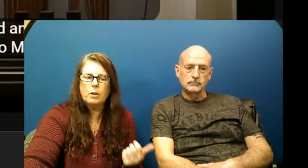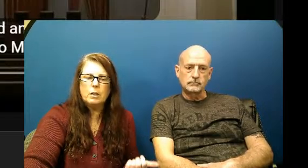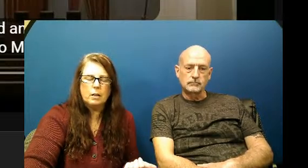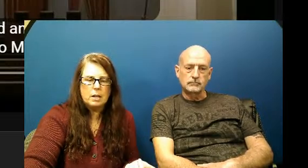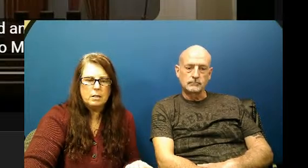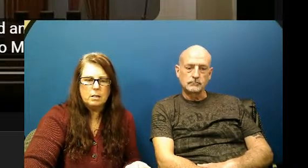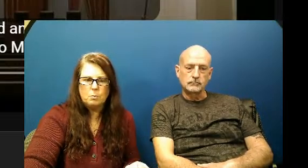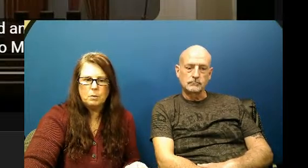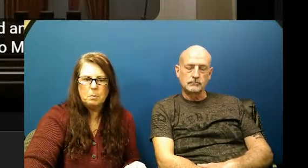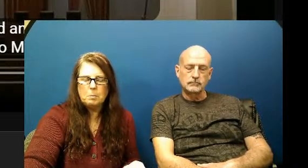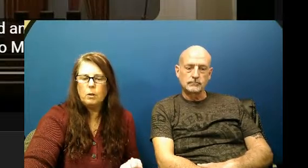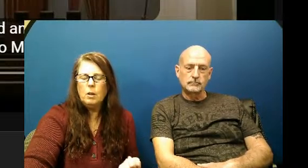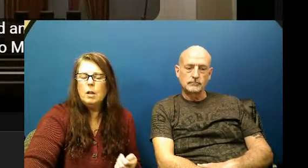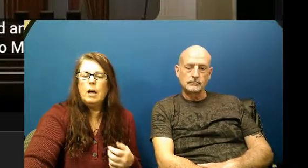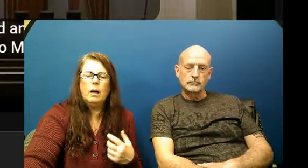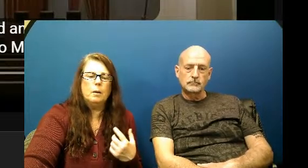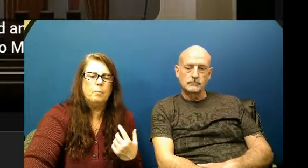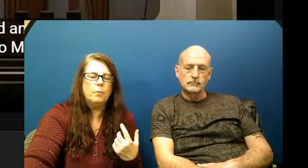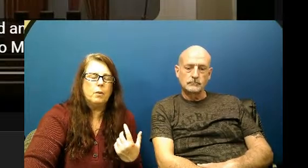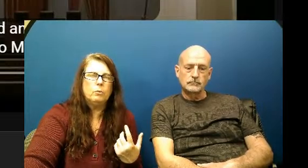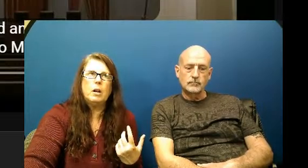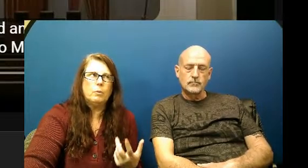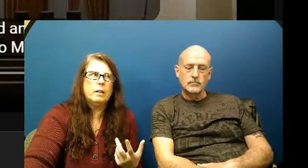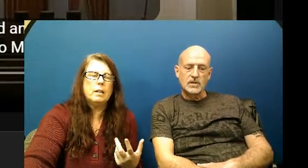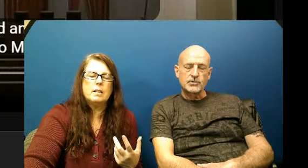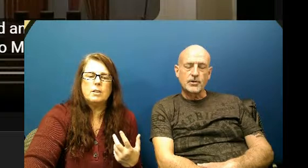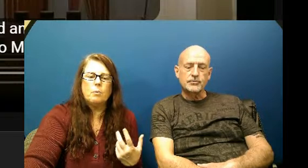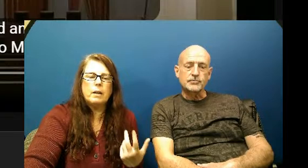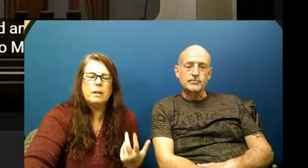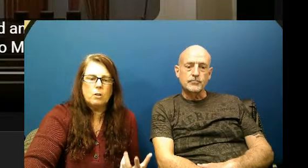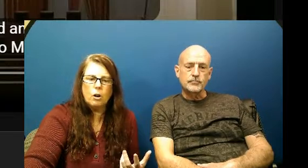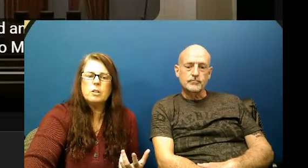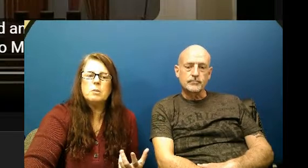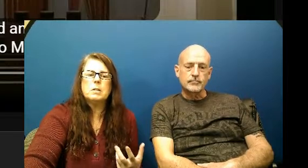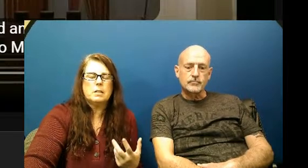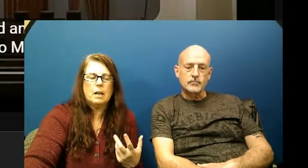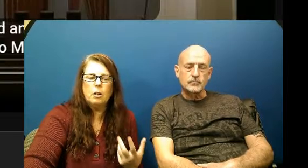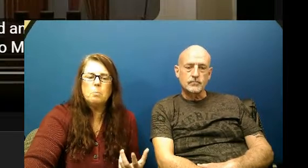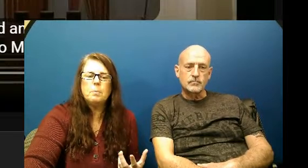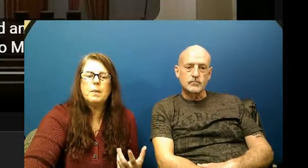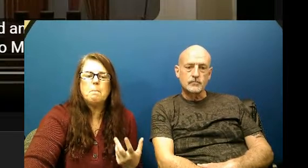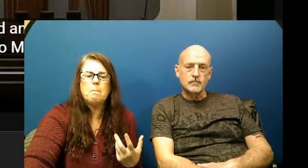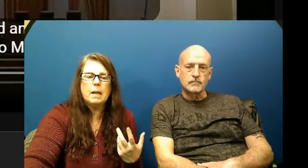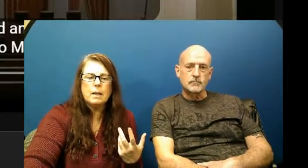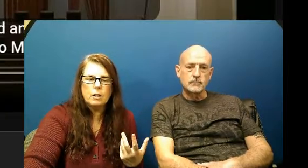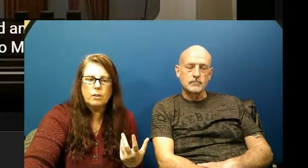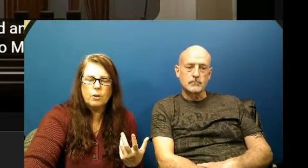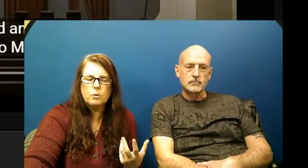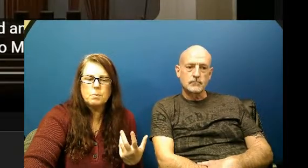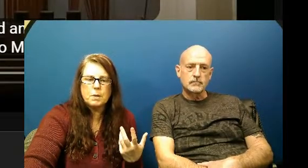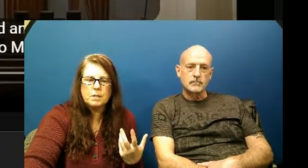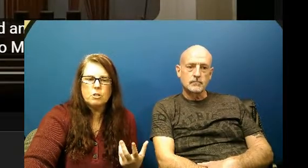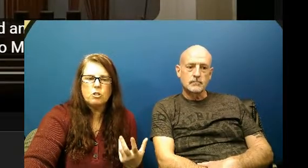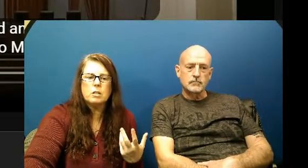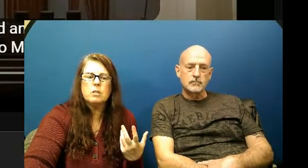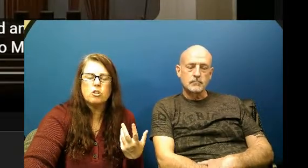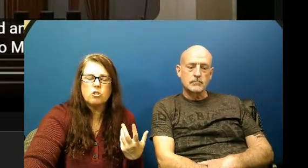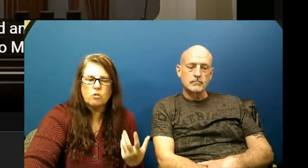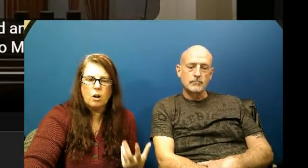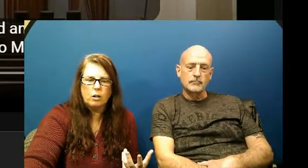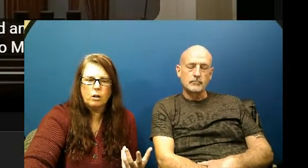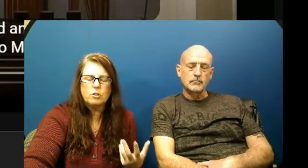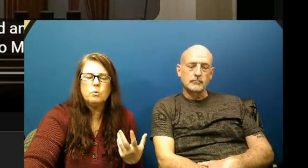law, working on cases with people, not writing case law, writing arguments to help them make those